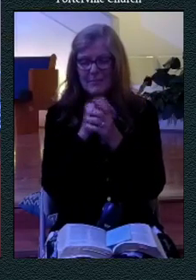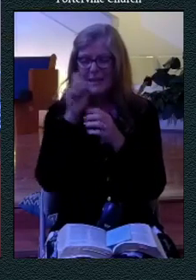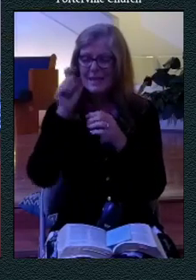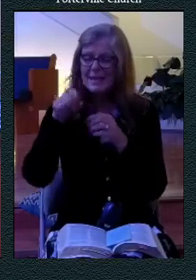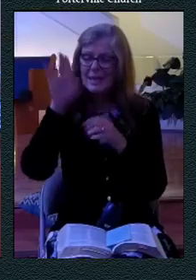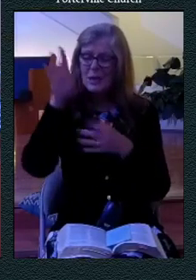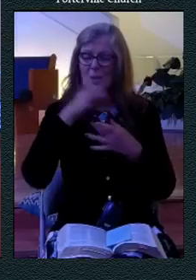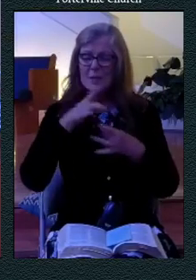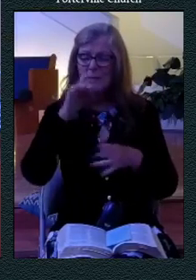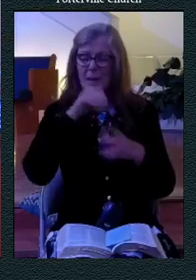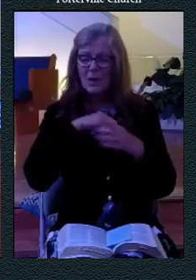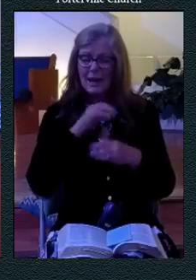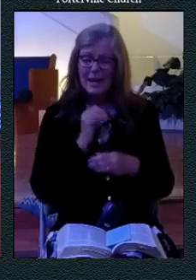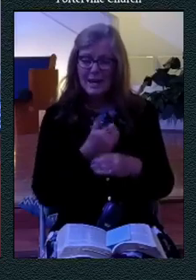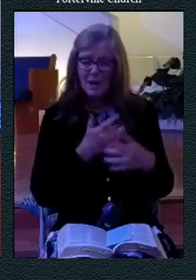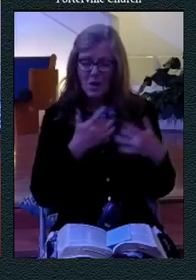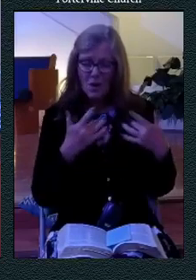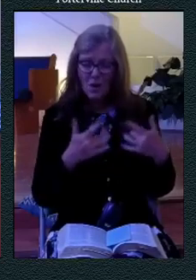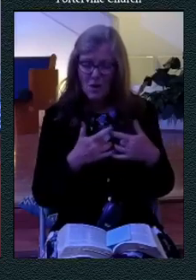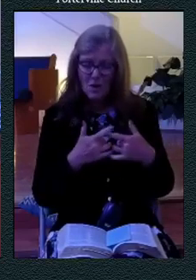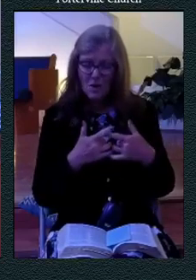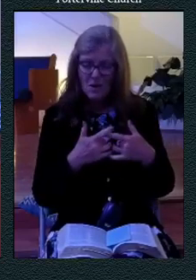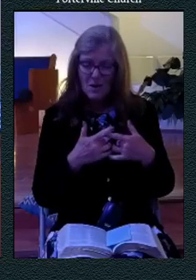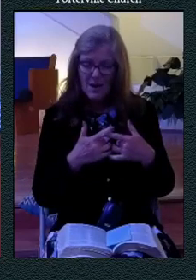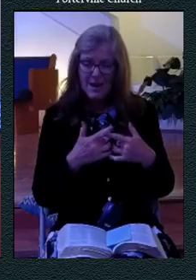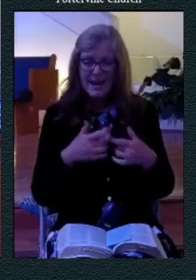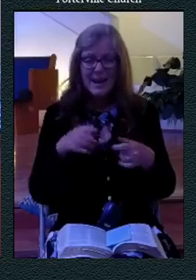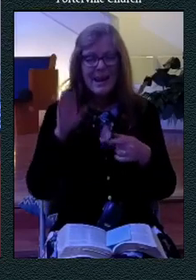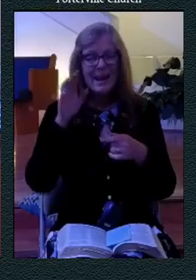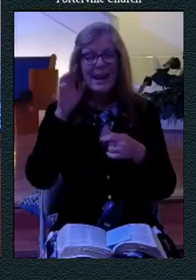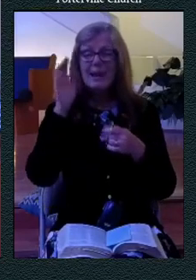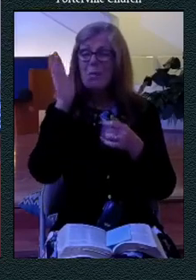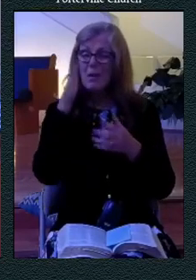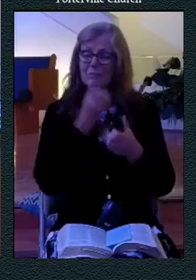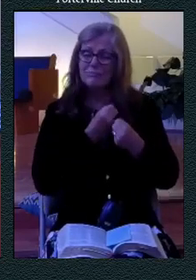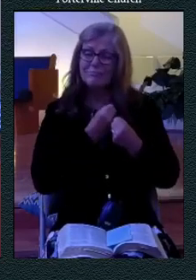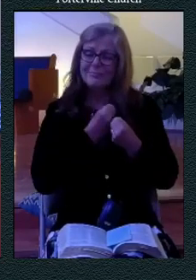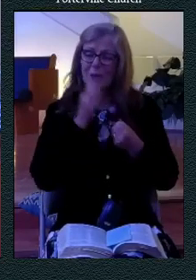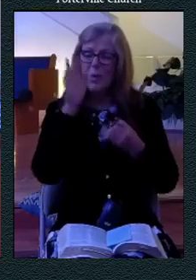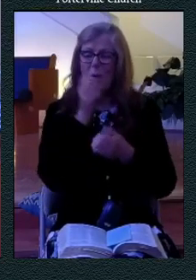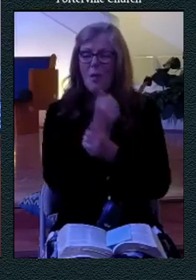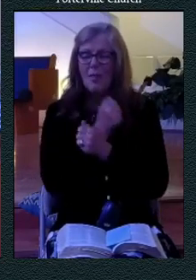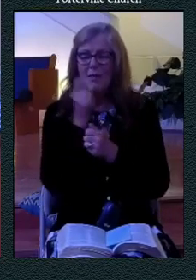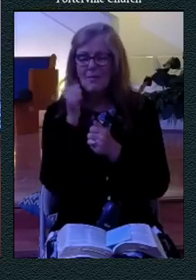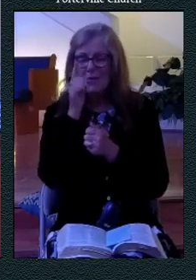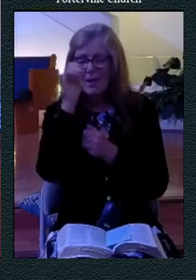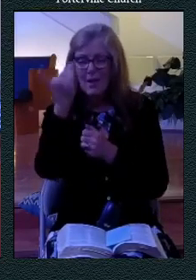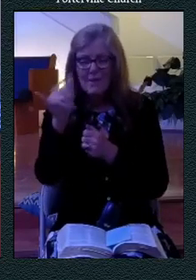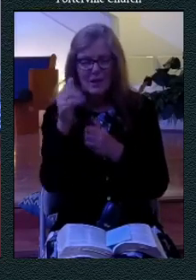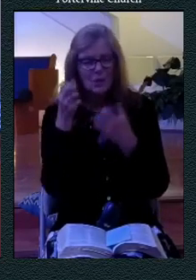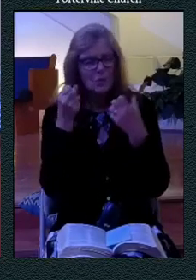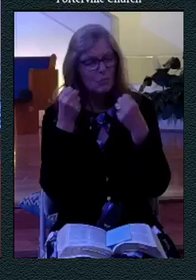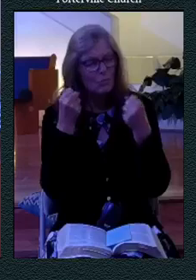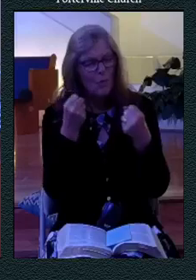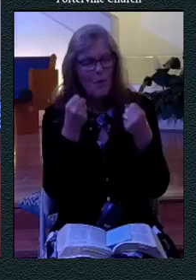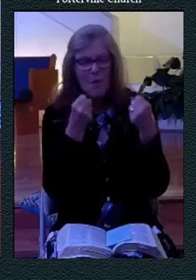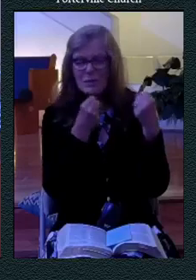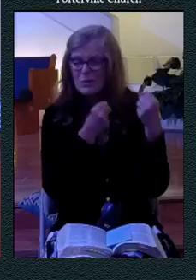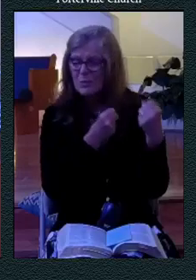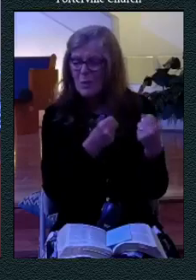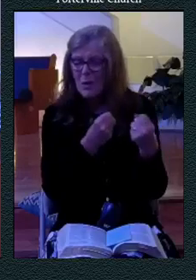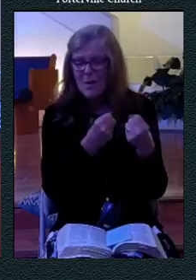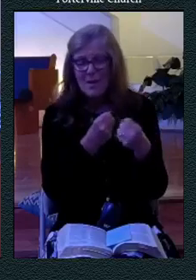hearts so we'll have your love for others, a strong love that really cares about